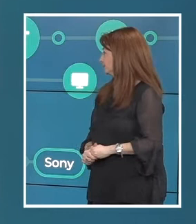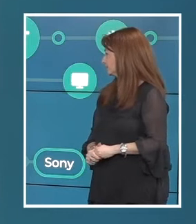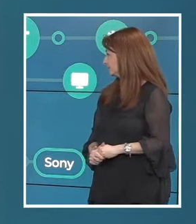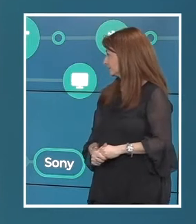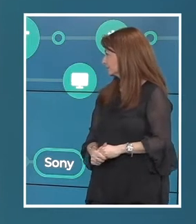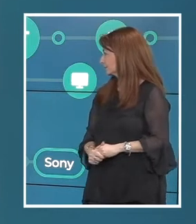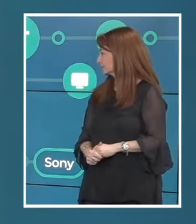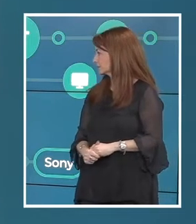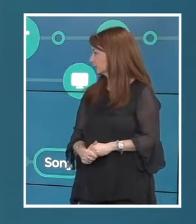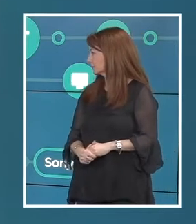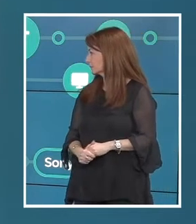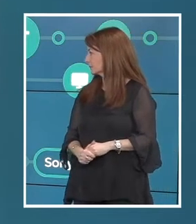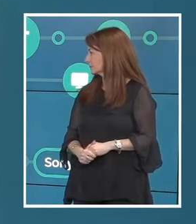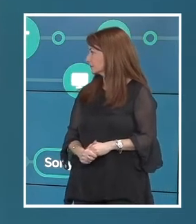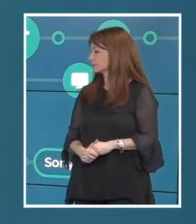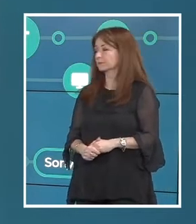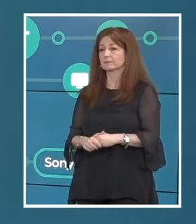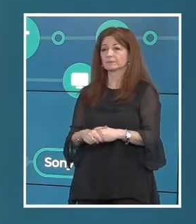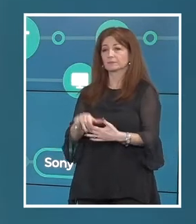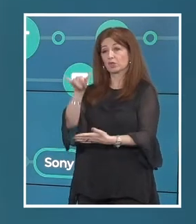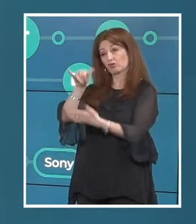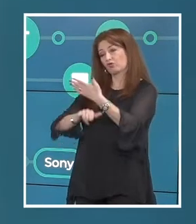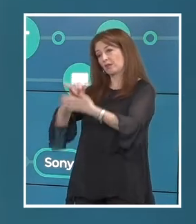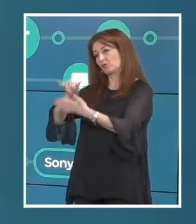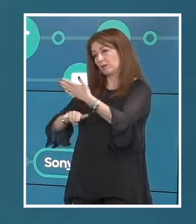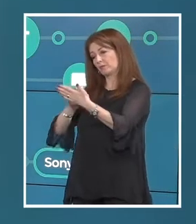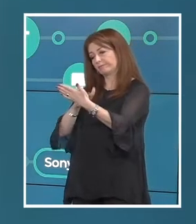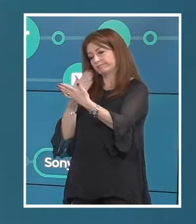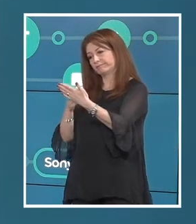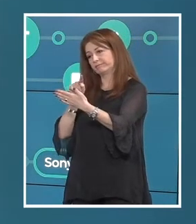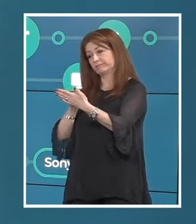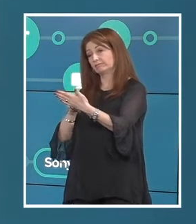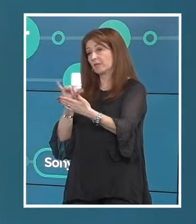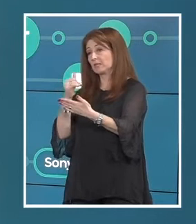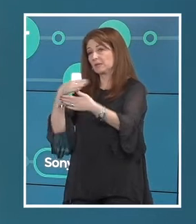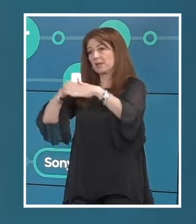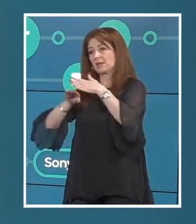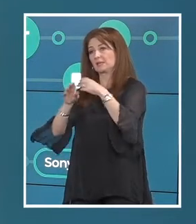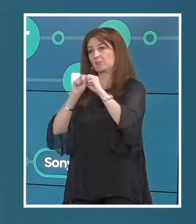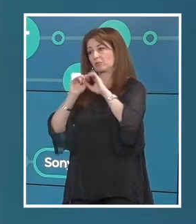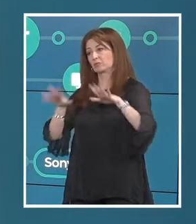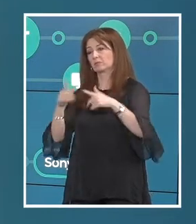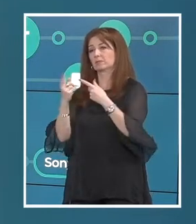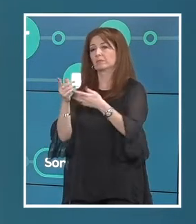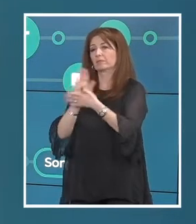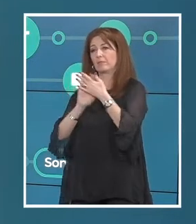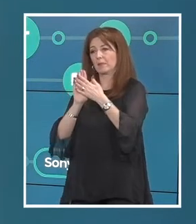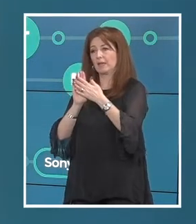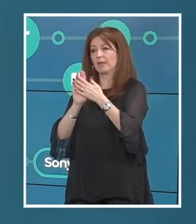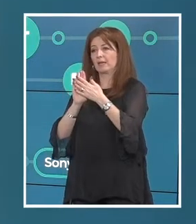And again, with transcripts, so sometimes when we have an internal broadcast for senior leaders, or Tony Hall has a